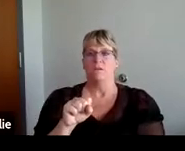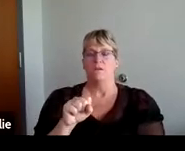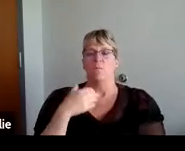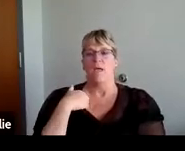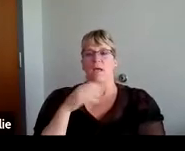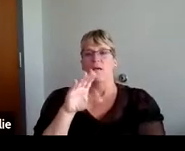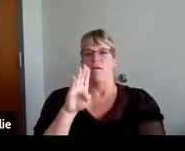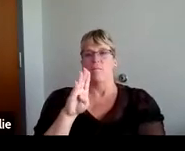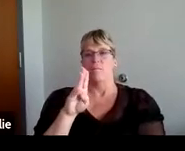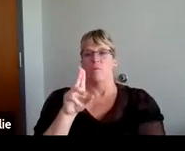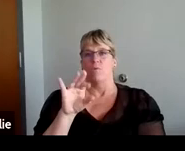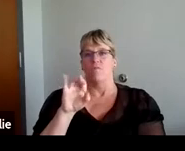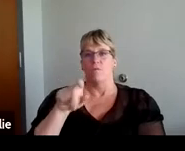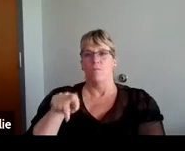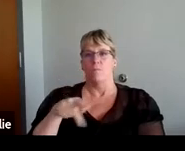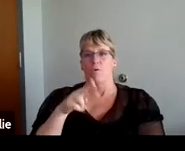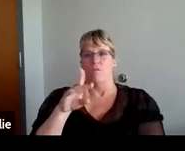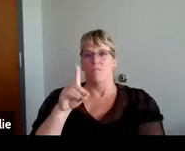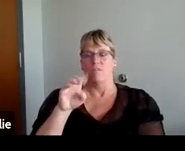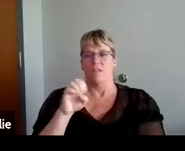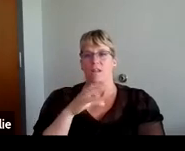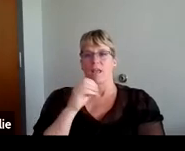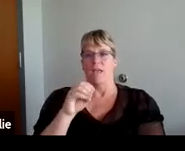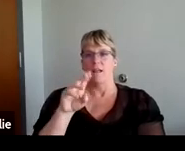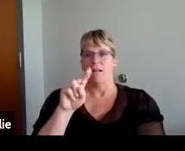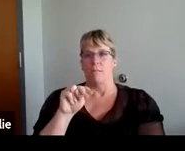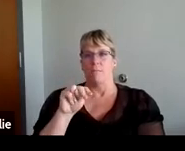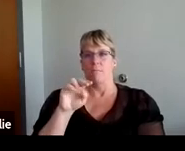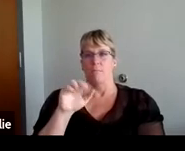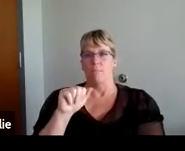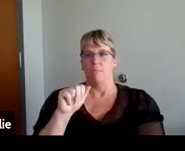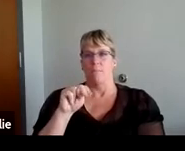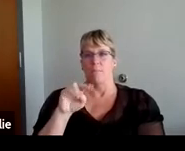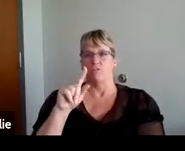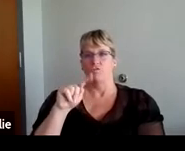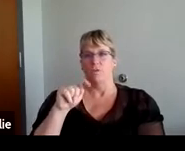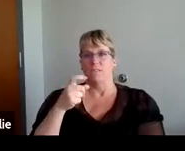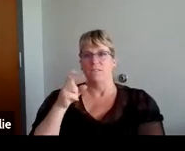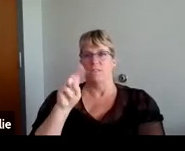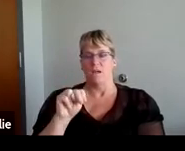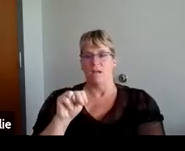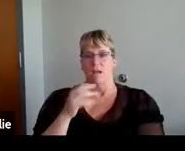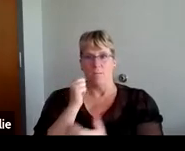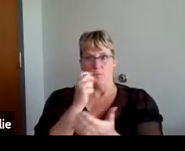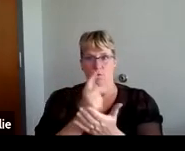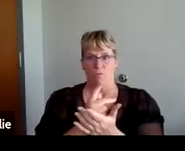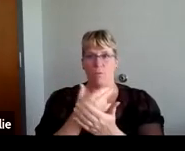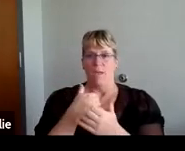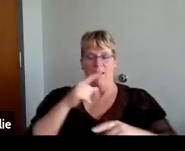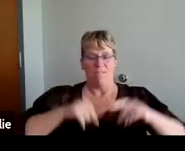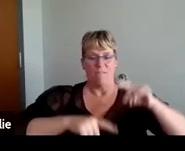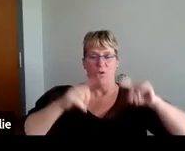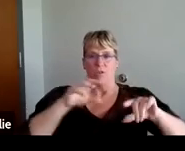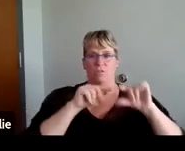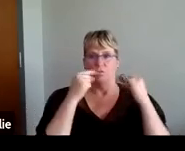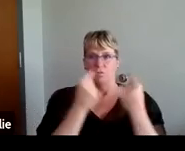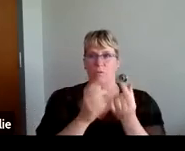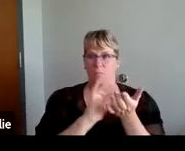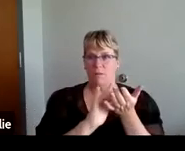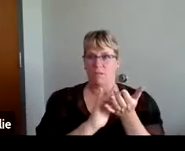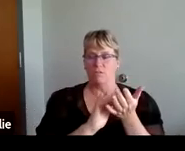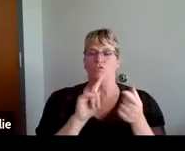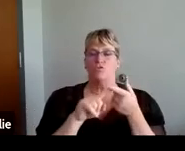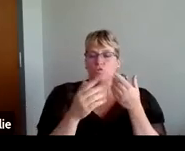have methadone, and we have naltrexone as approved, and then a various grouping of medications to ease